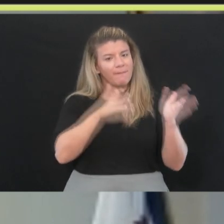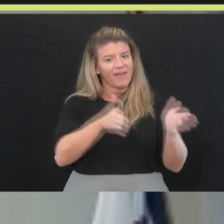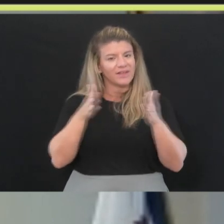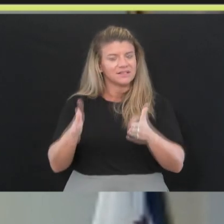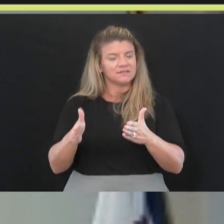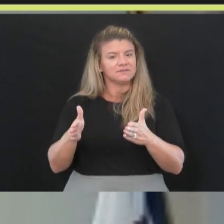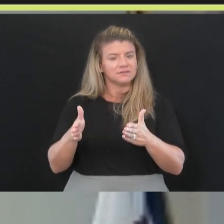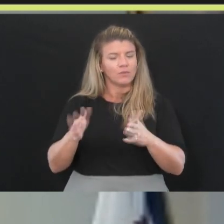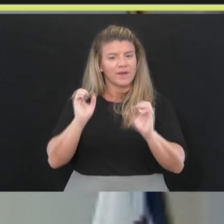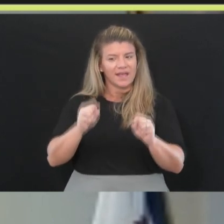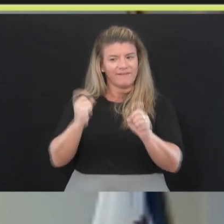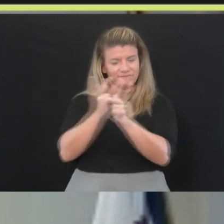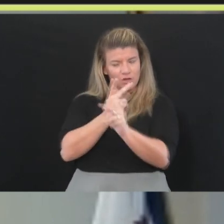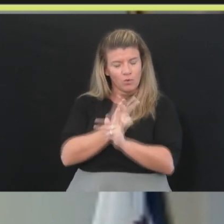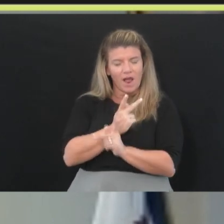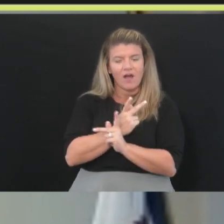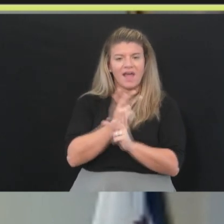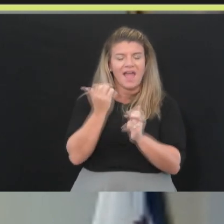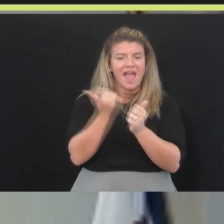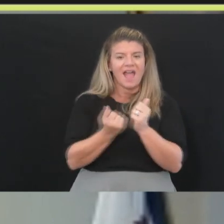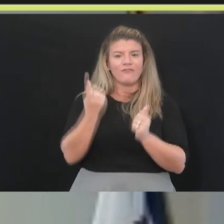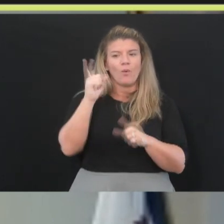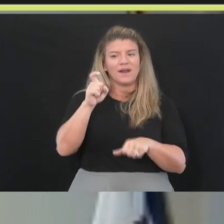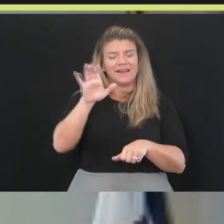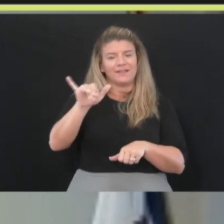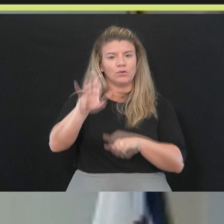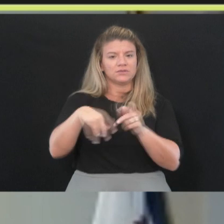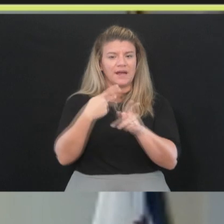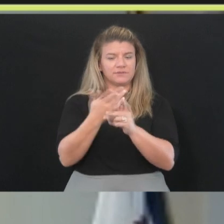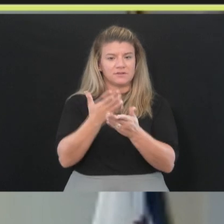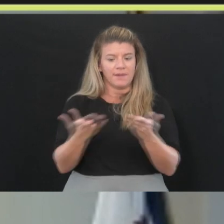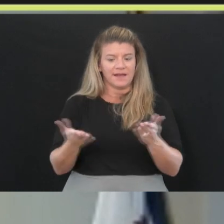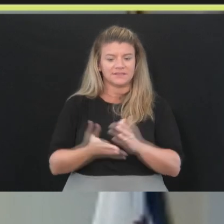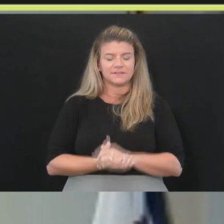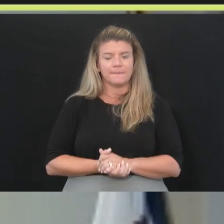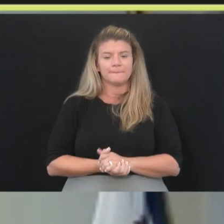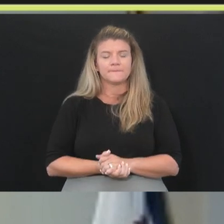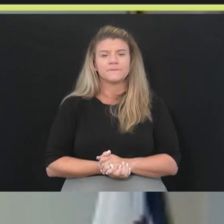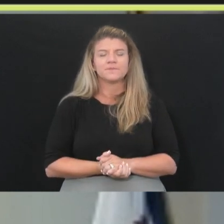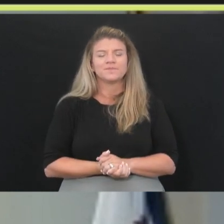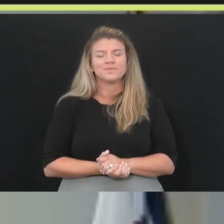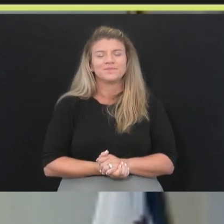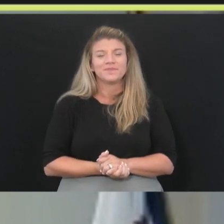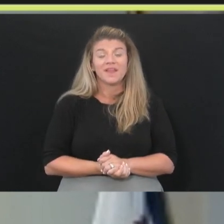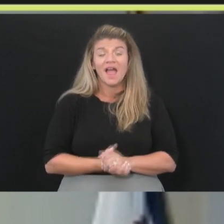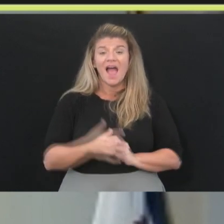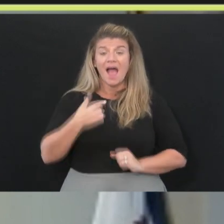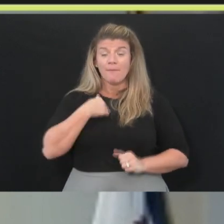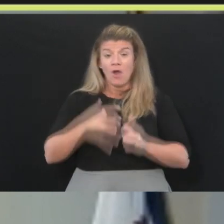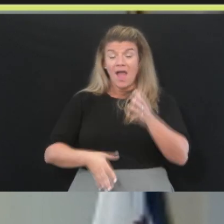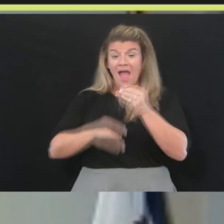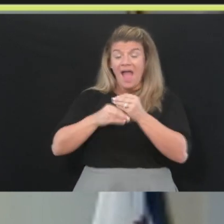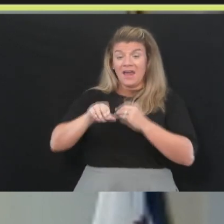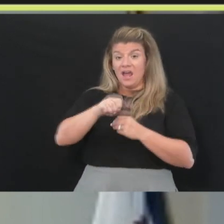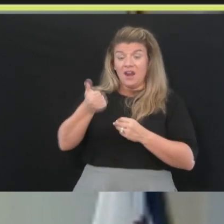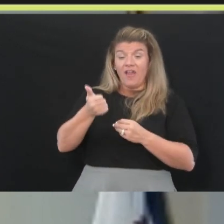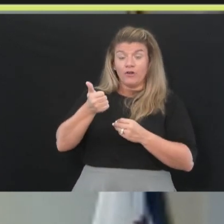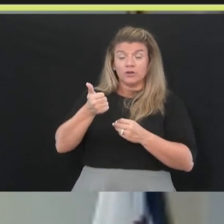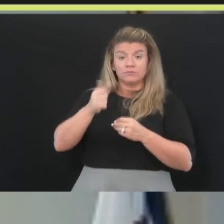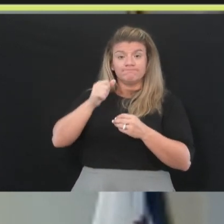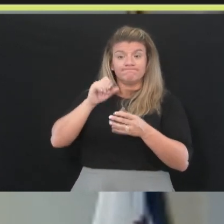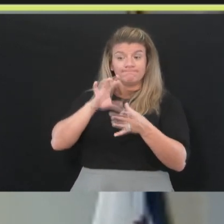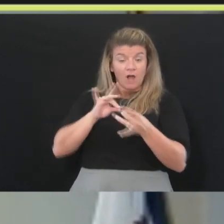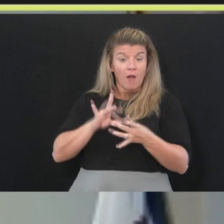fall back on and see, because everyone needs those supplies. And Brad, let me add one other thing. Again, the Guard has been fantastic